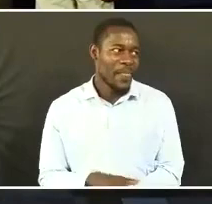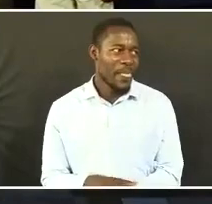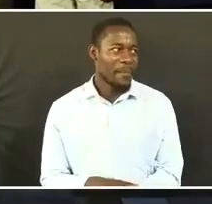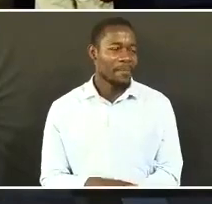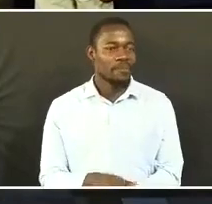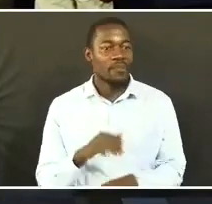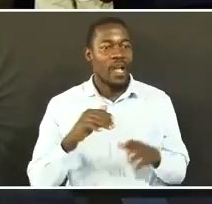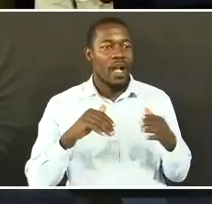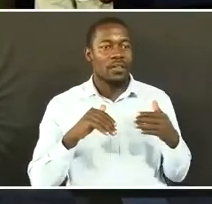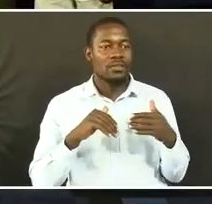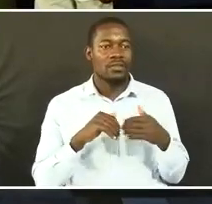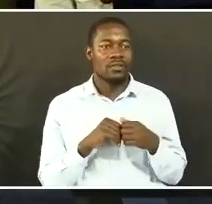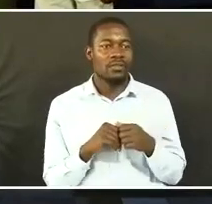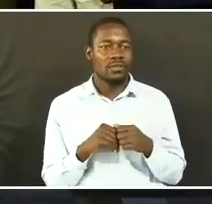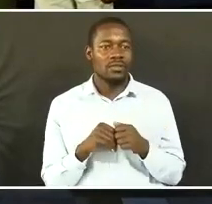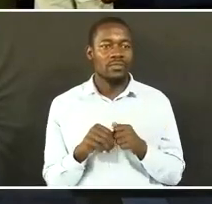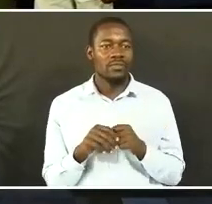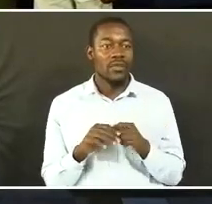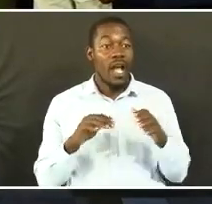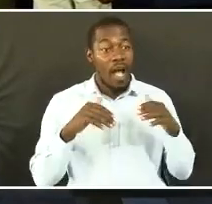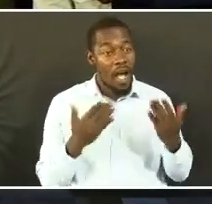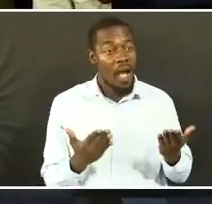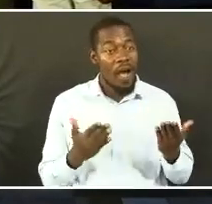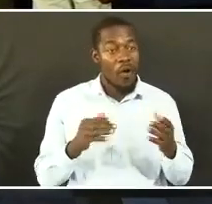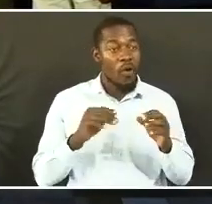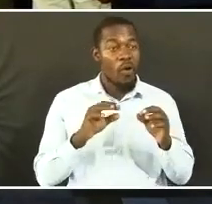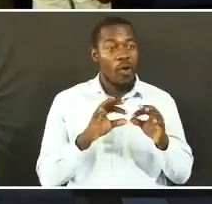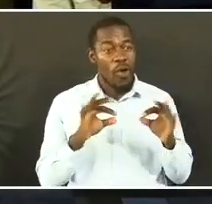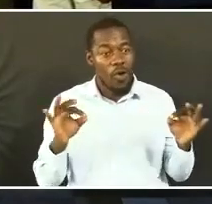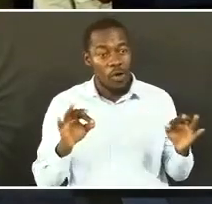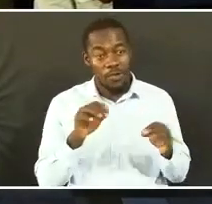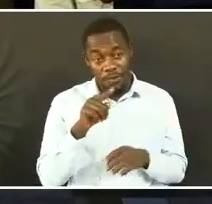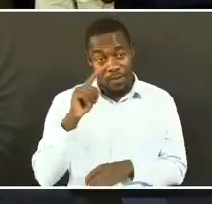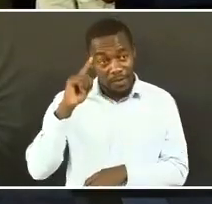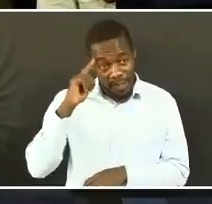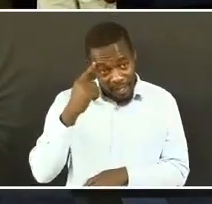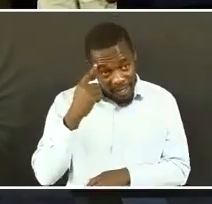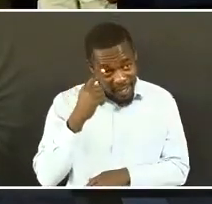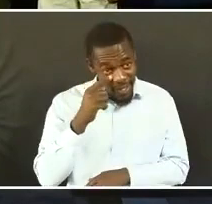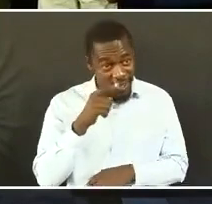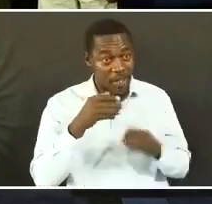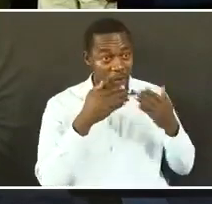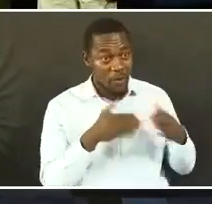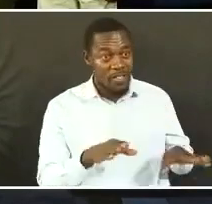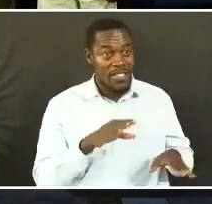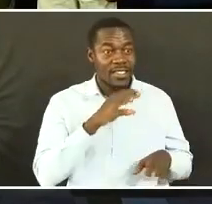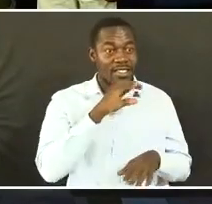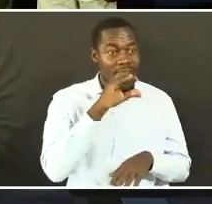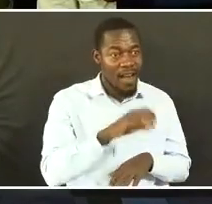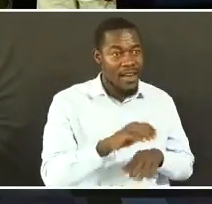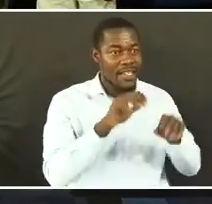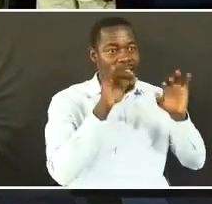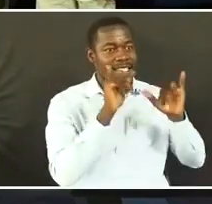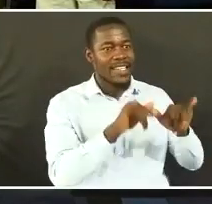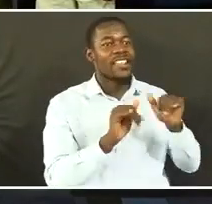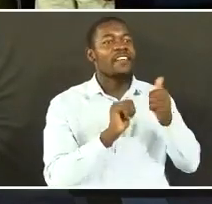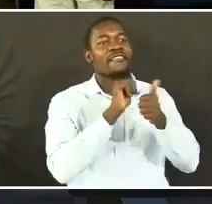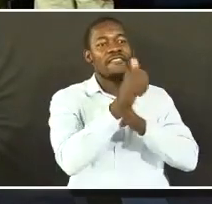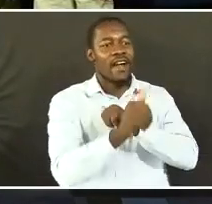think? Yes. 1 week. He stayed there 1 week. Okay. For how long do you think the prodigal son stayed in